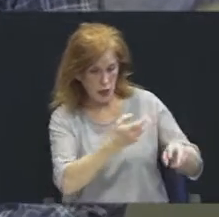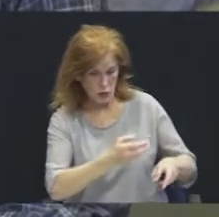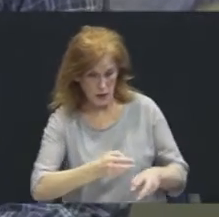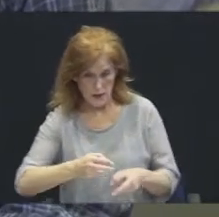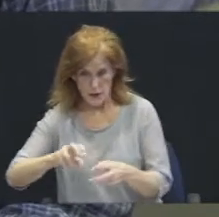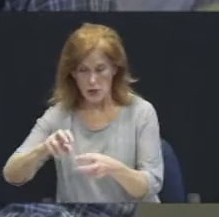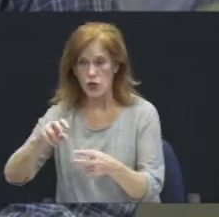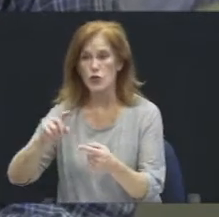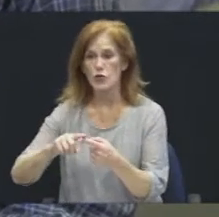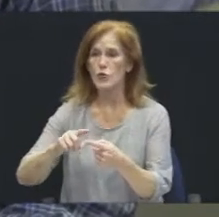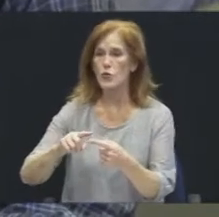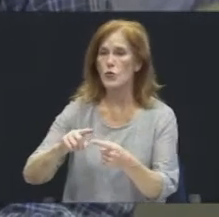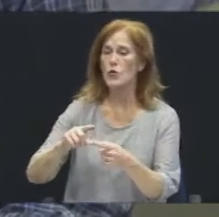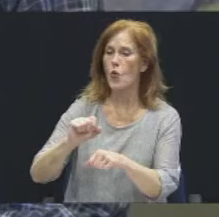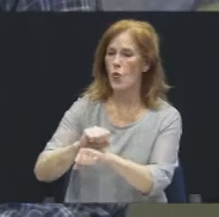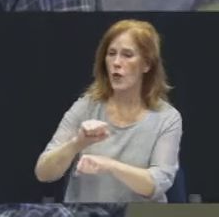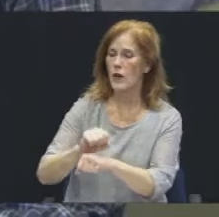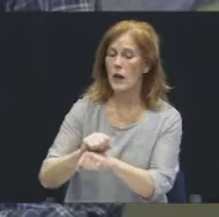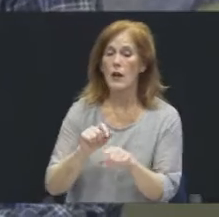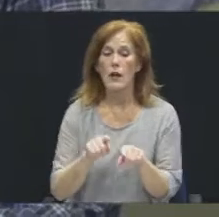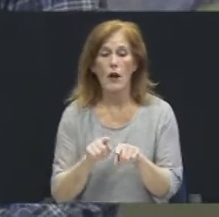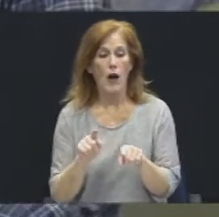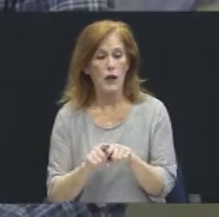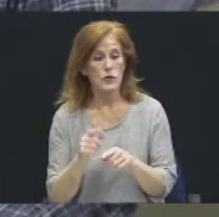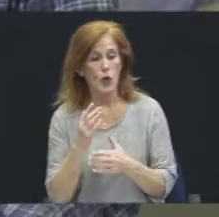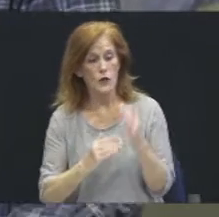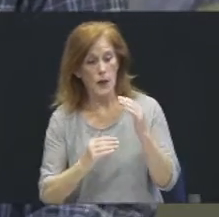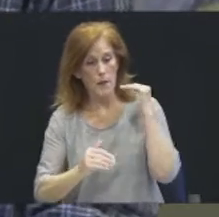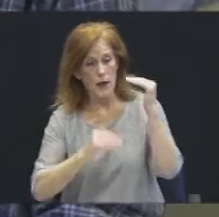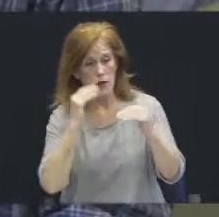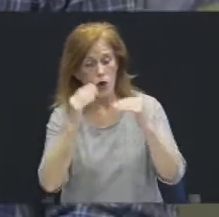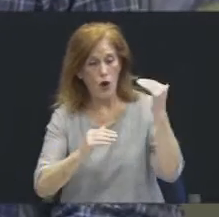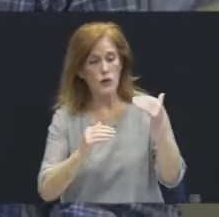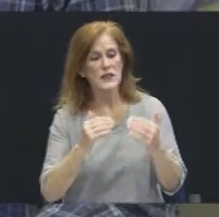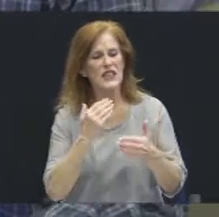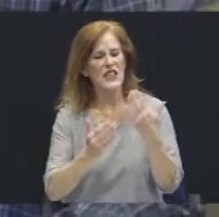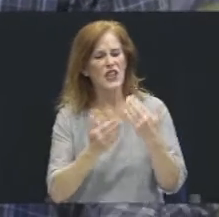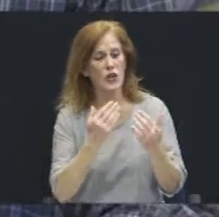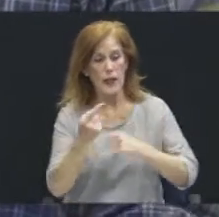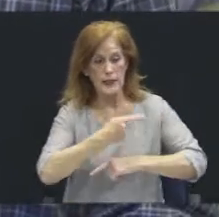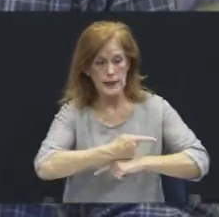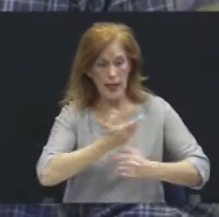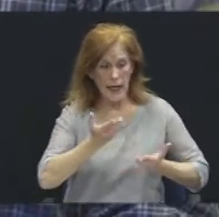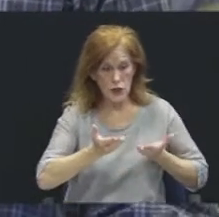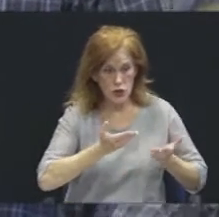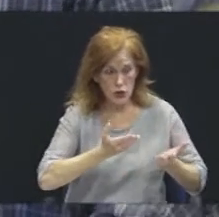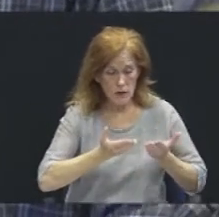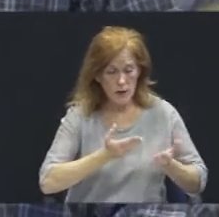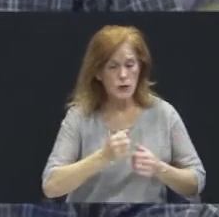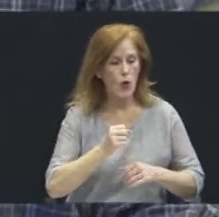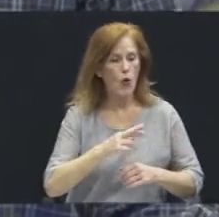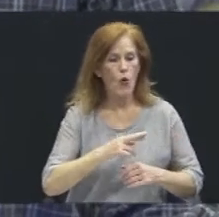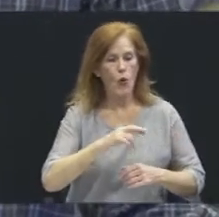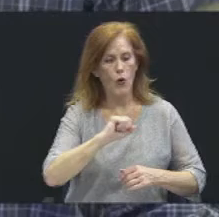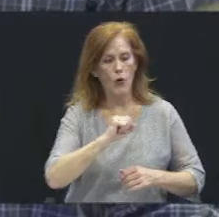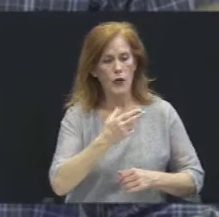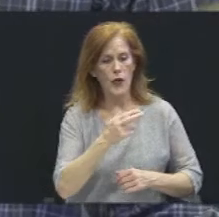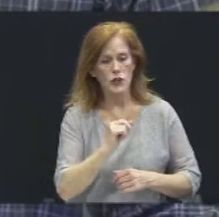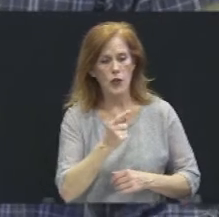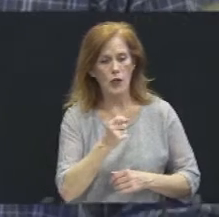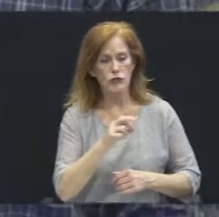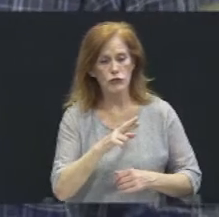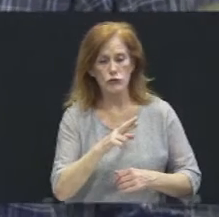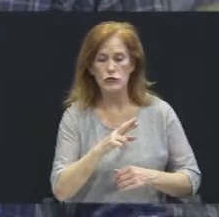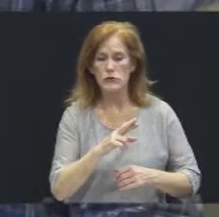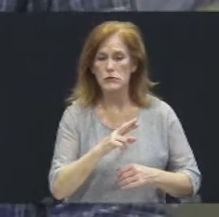also helps them, it also helps adults transition out of either a day service setting or a sheltered workshop setting into competitive